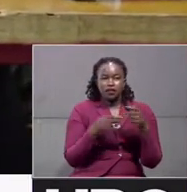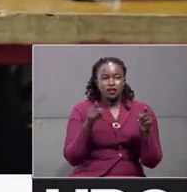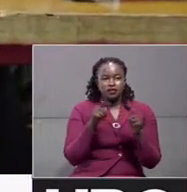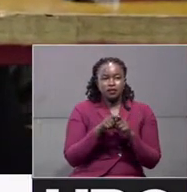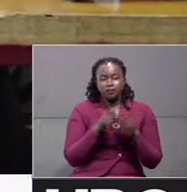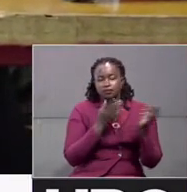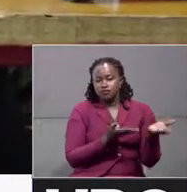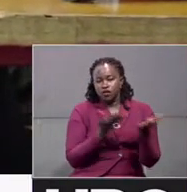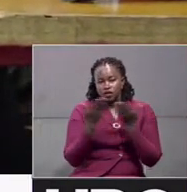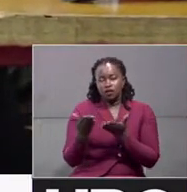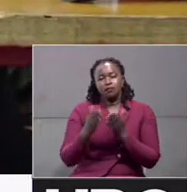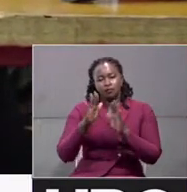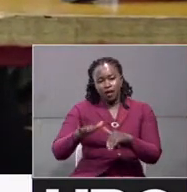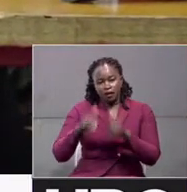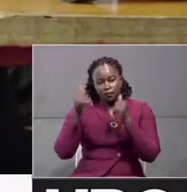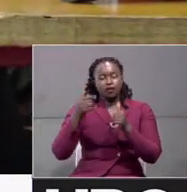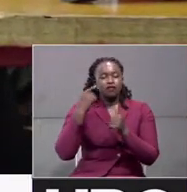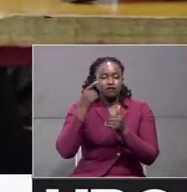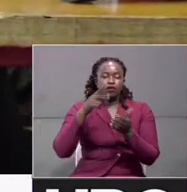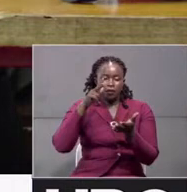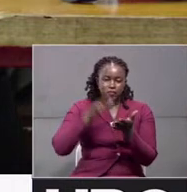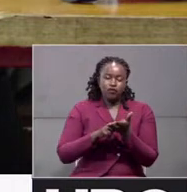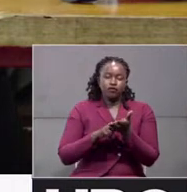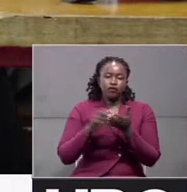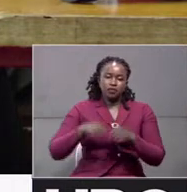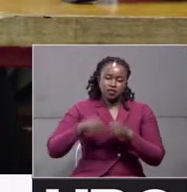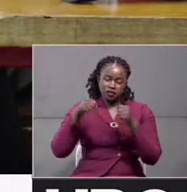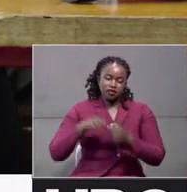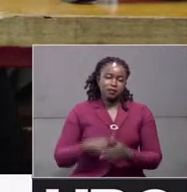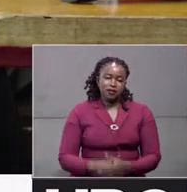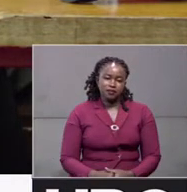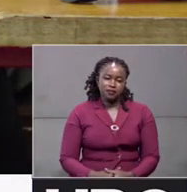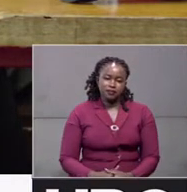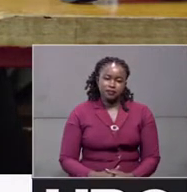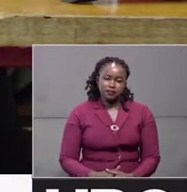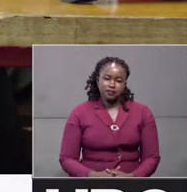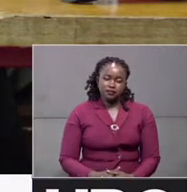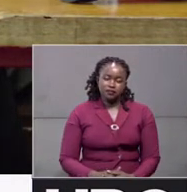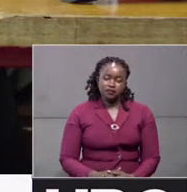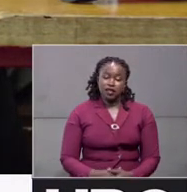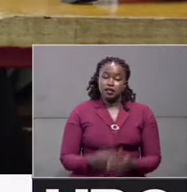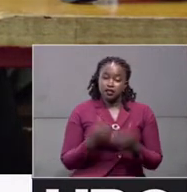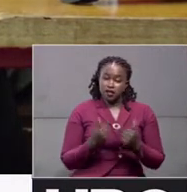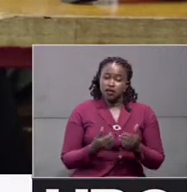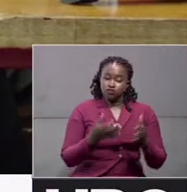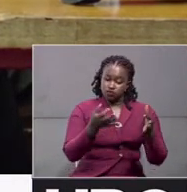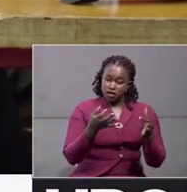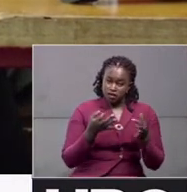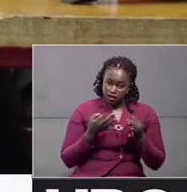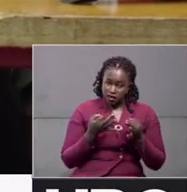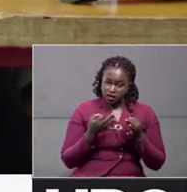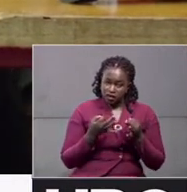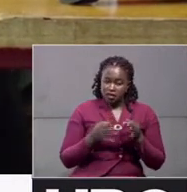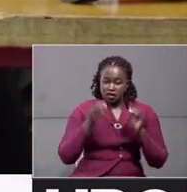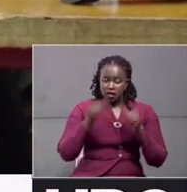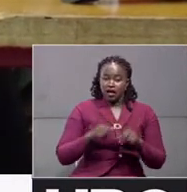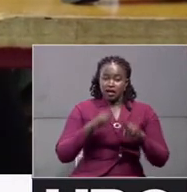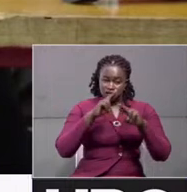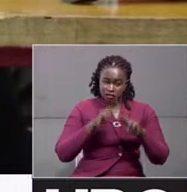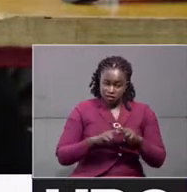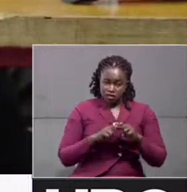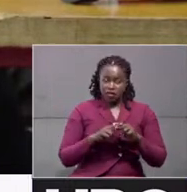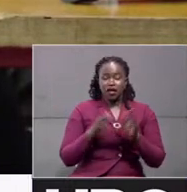them to Parliament for approval, Mr. Chairman. So Treasury can sit there and revise a